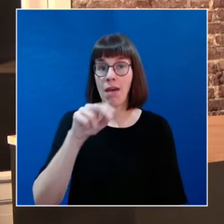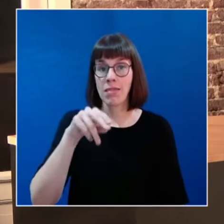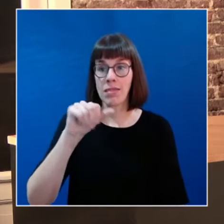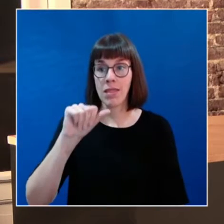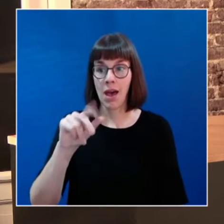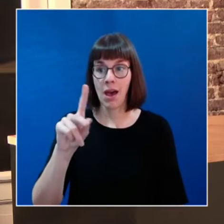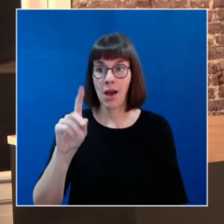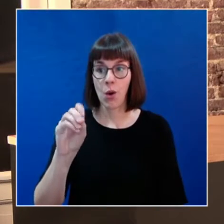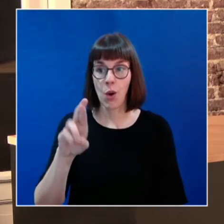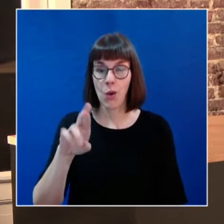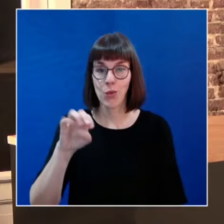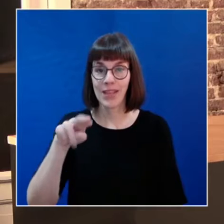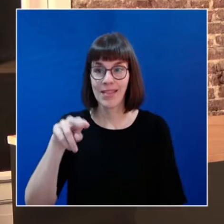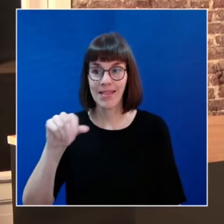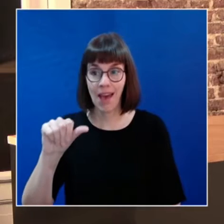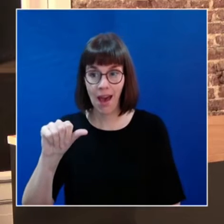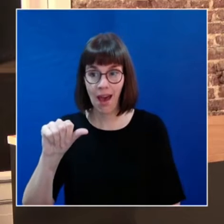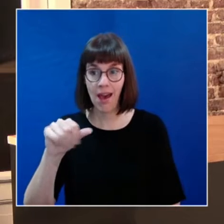right,